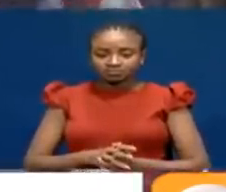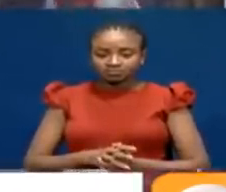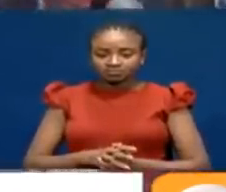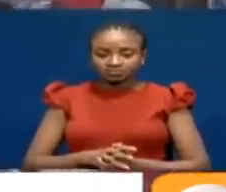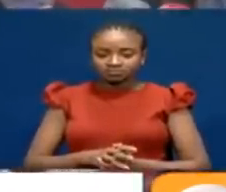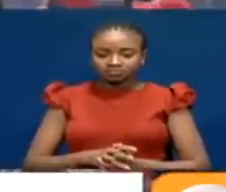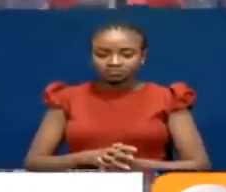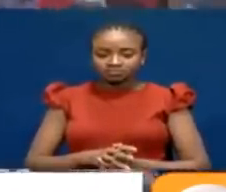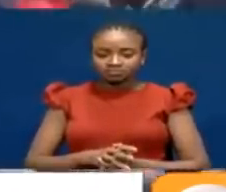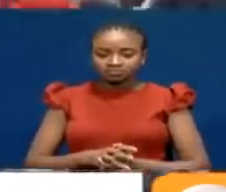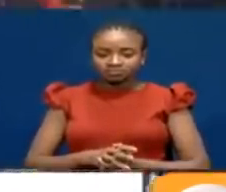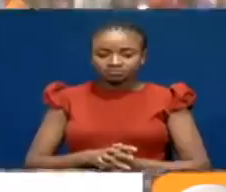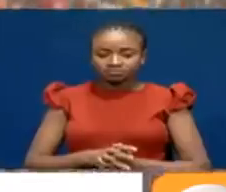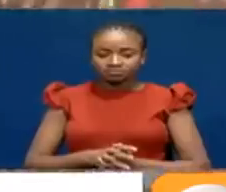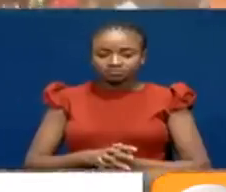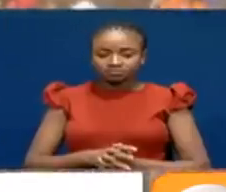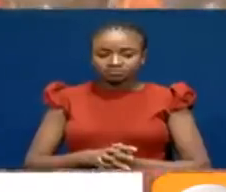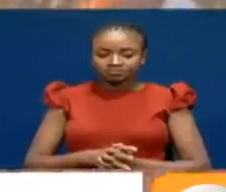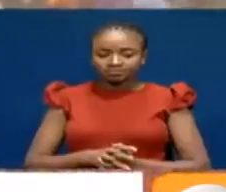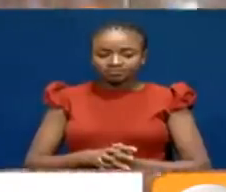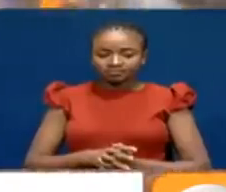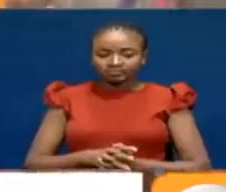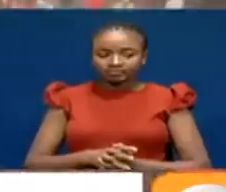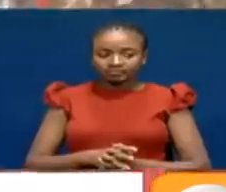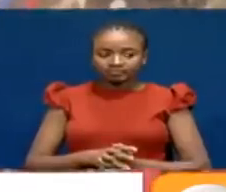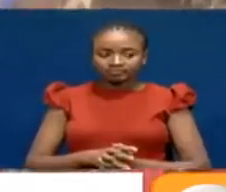After his return from the coast region,